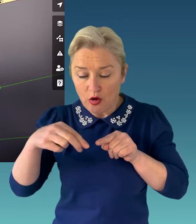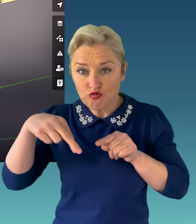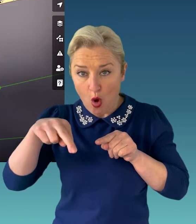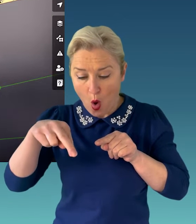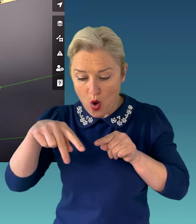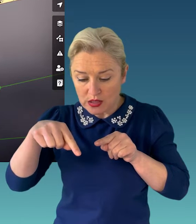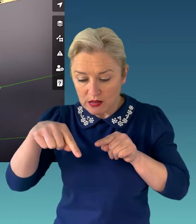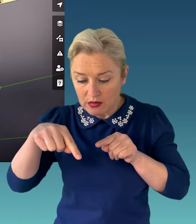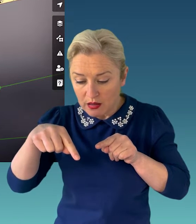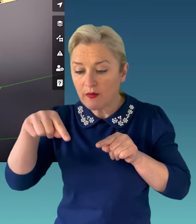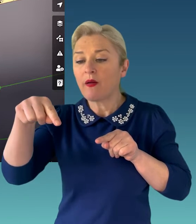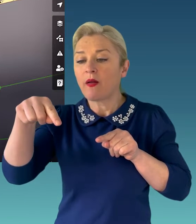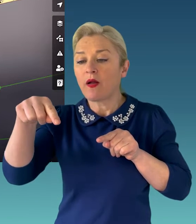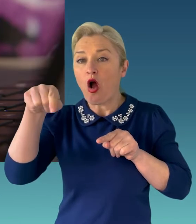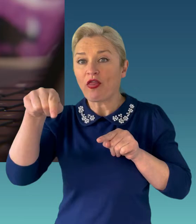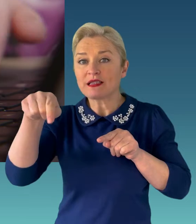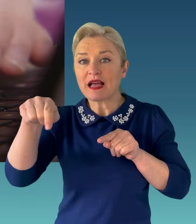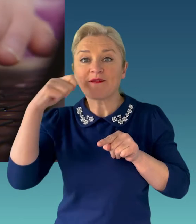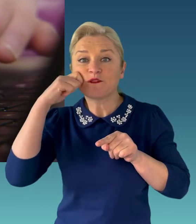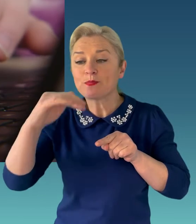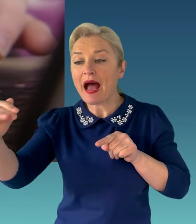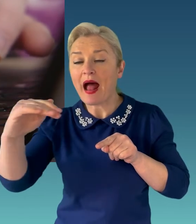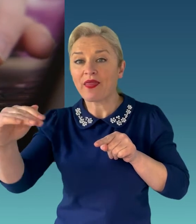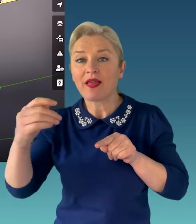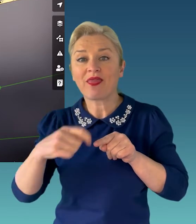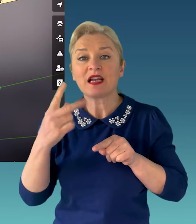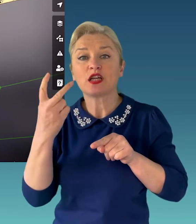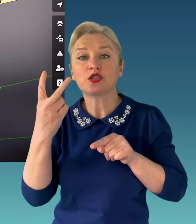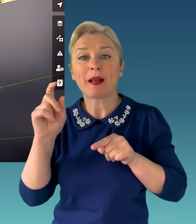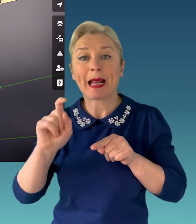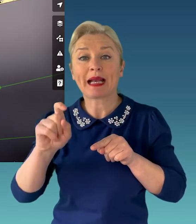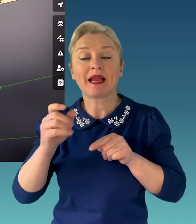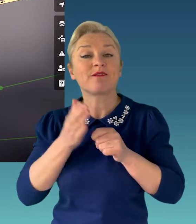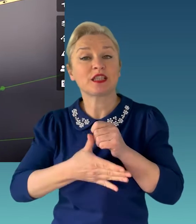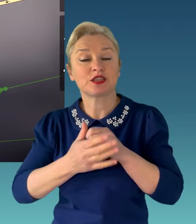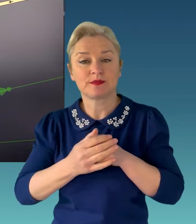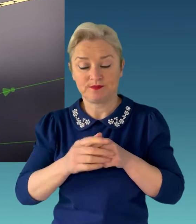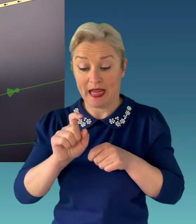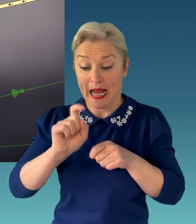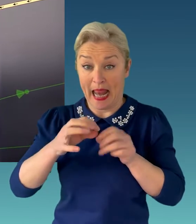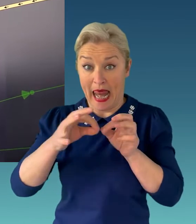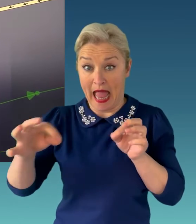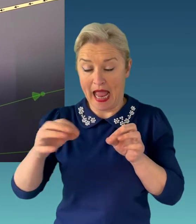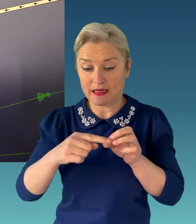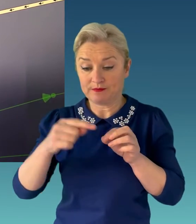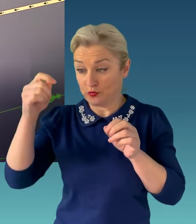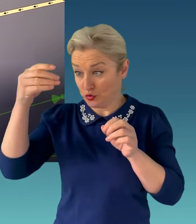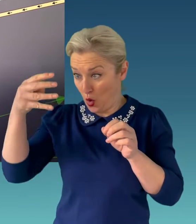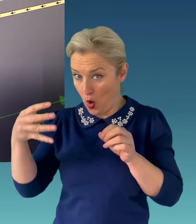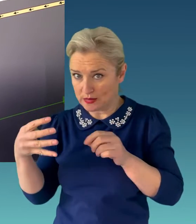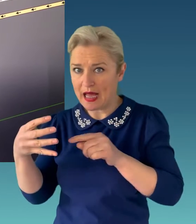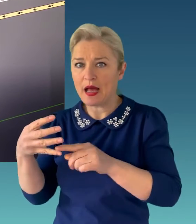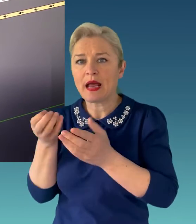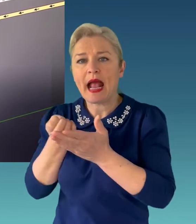the other side, and then double click to finish. And then I click on the line, scroll down, and once again say it's